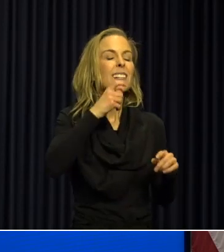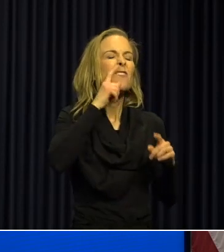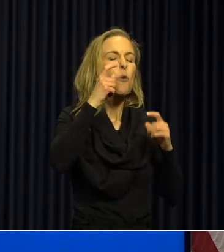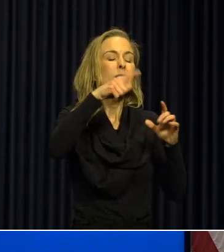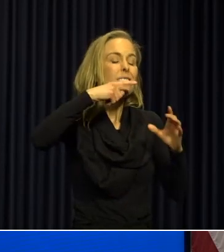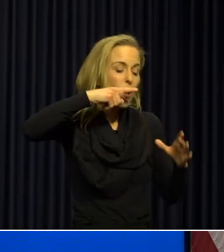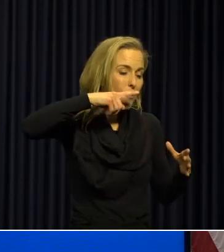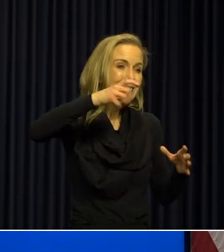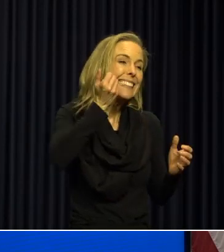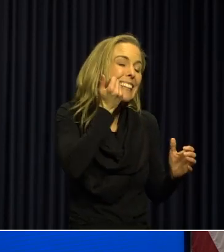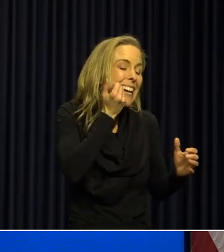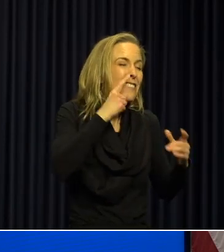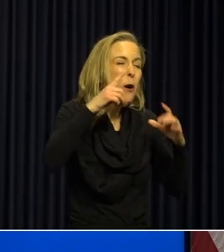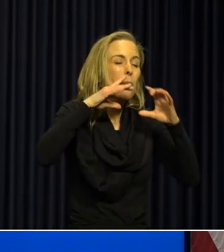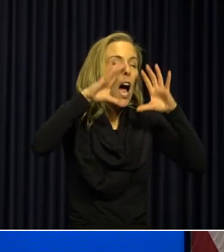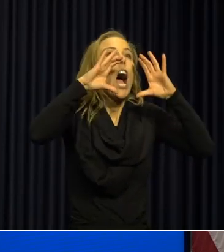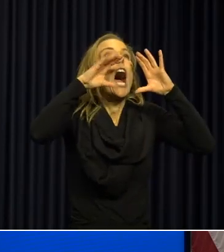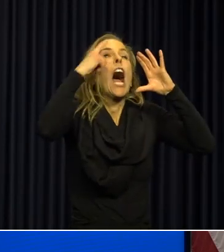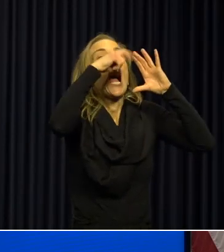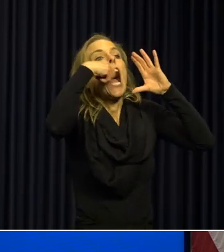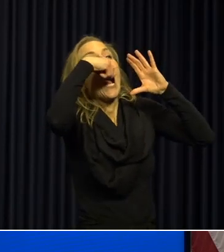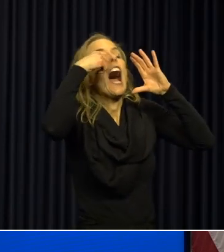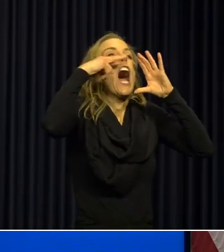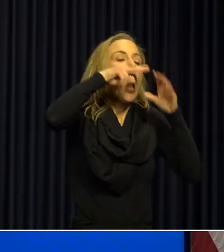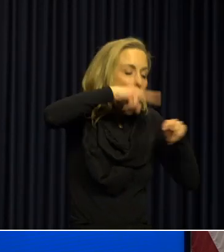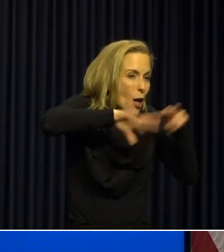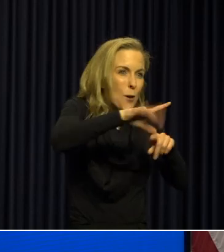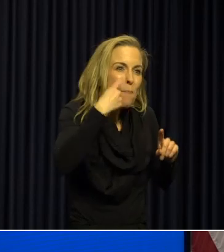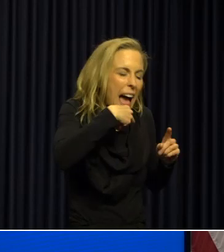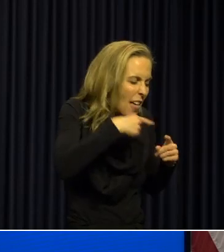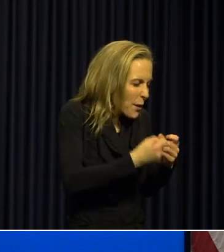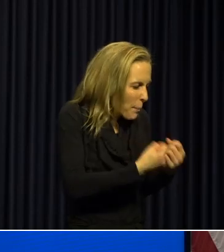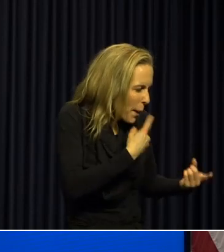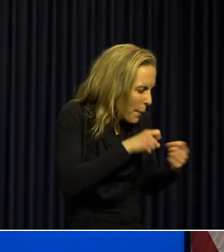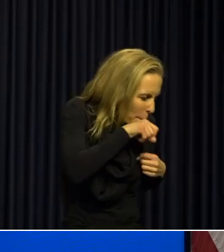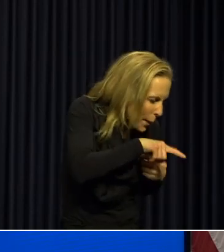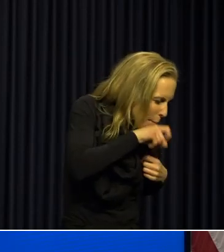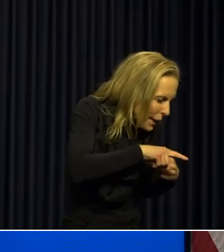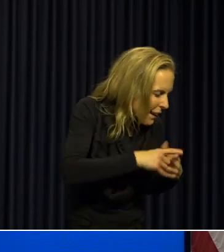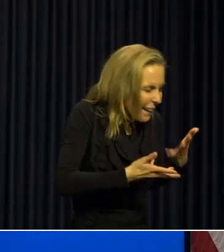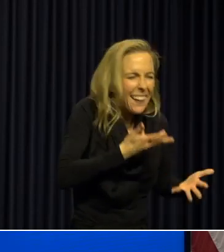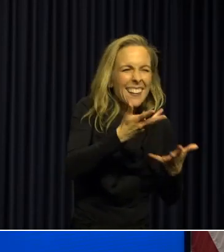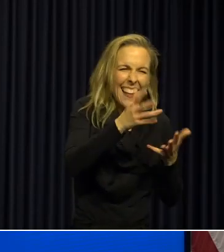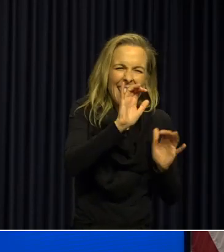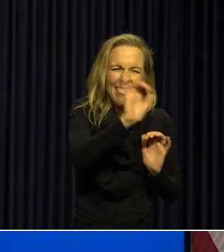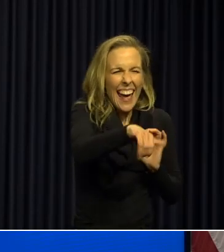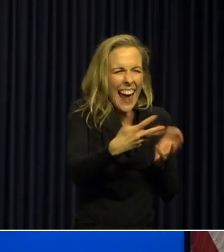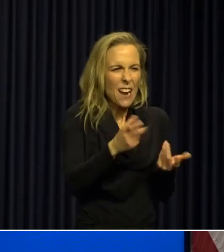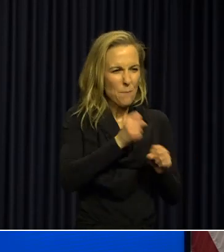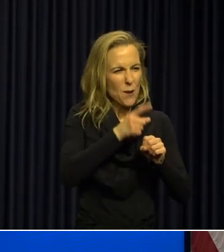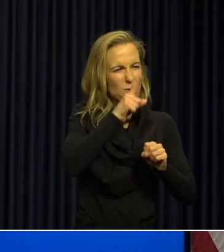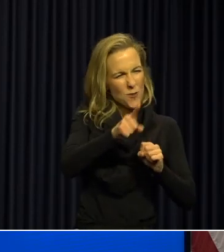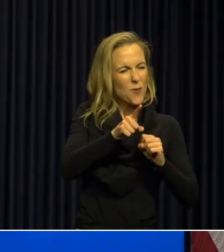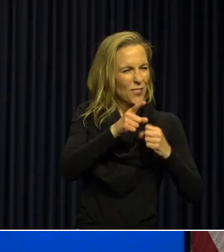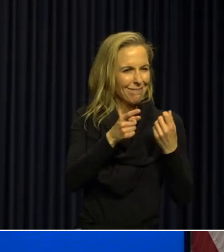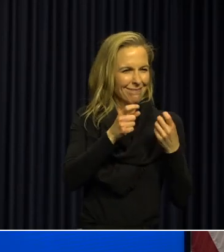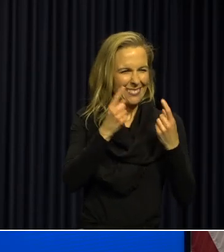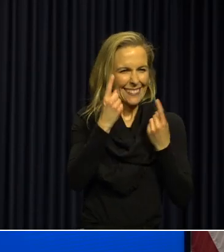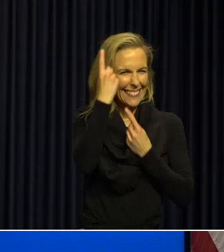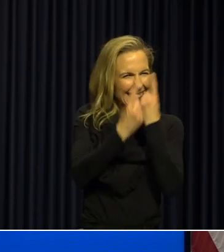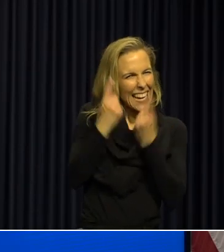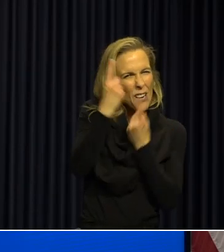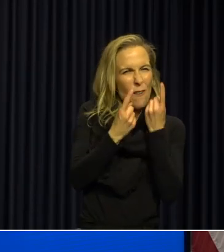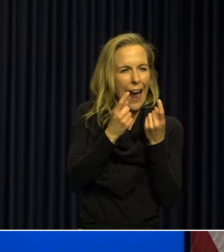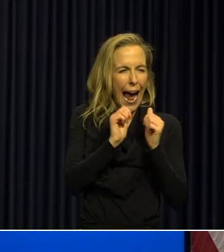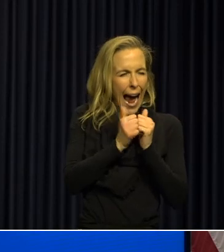and everything that is what happens in a dentist's office. So there's some additional considerations there just to